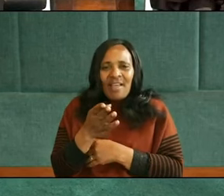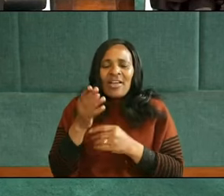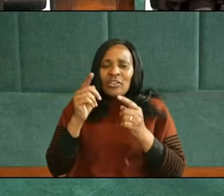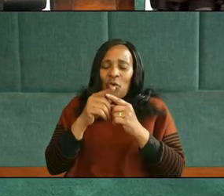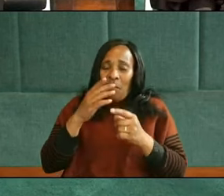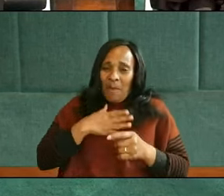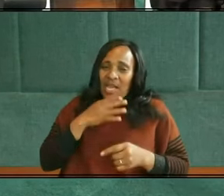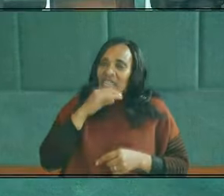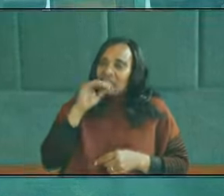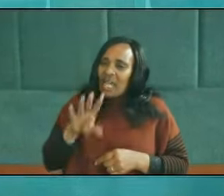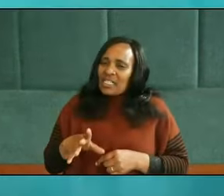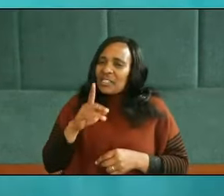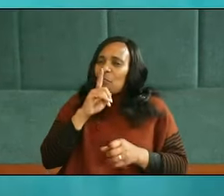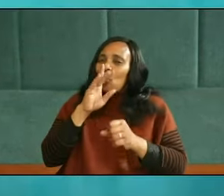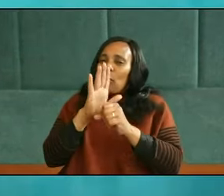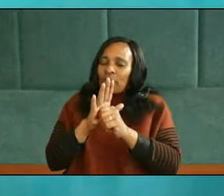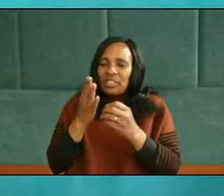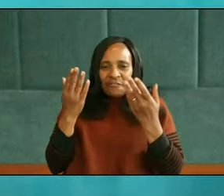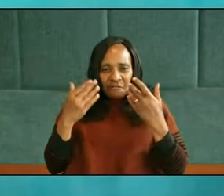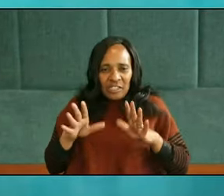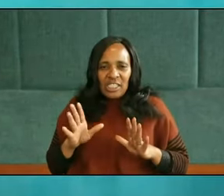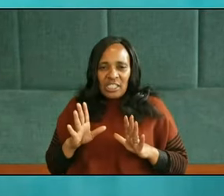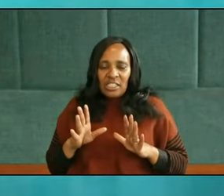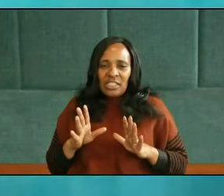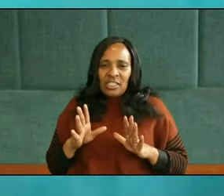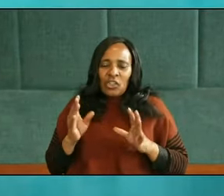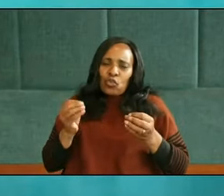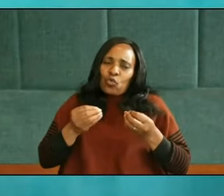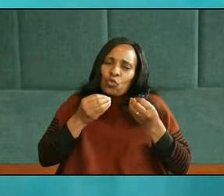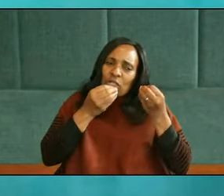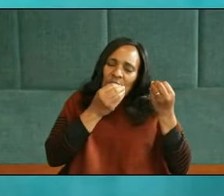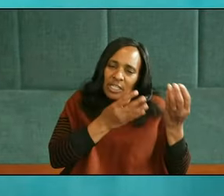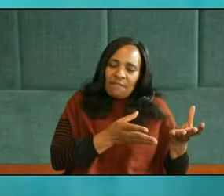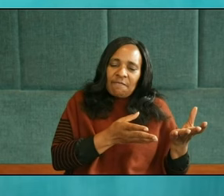my sons, because he promises to give,